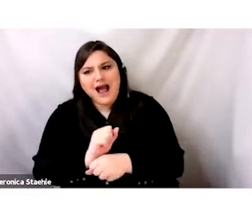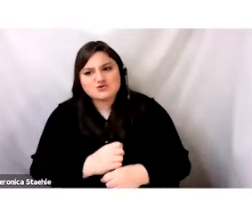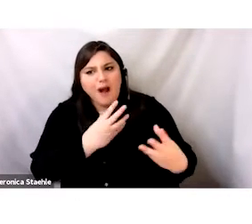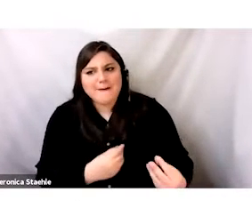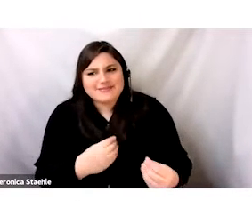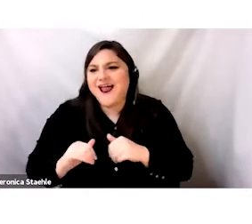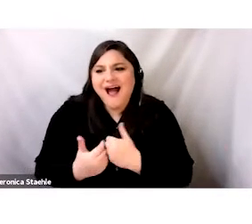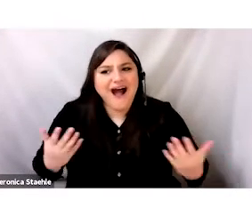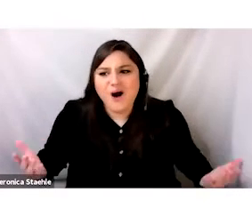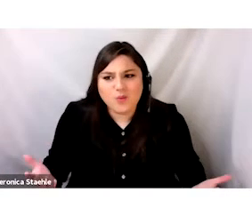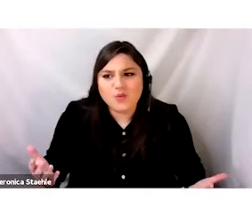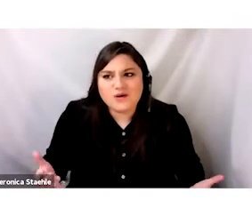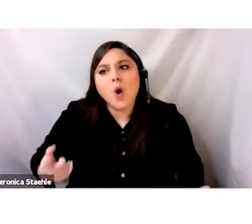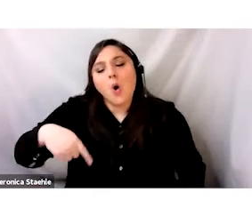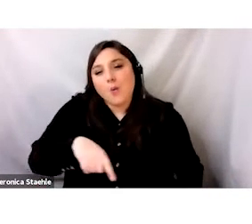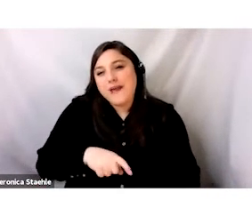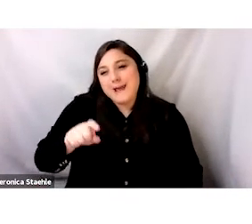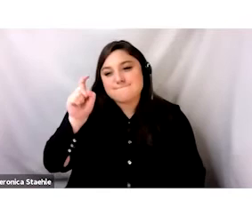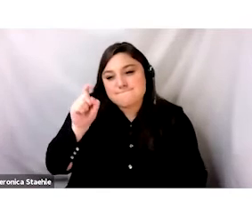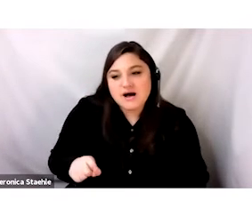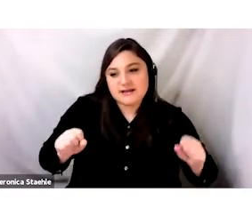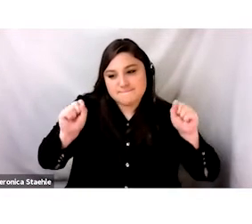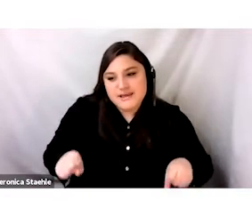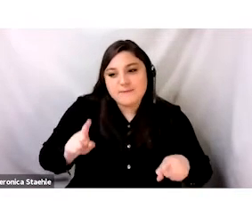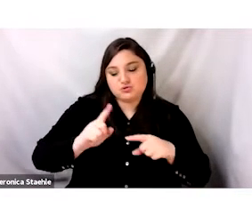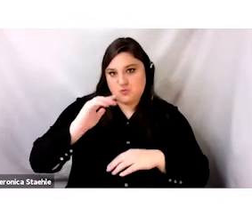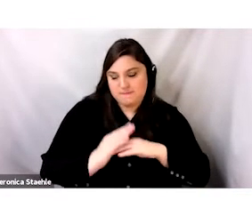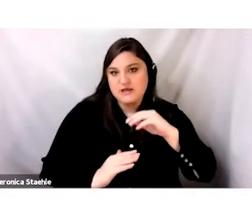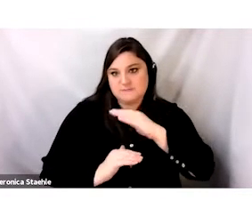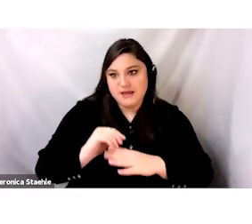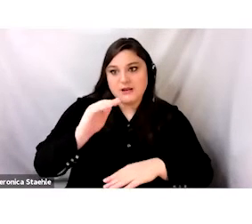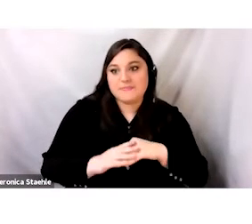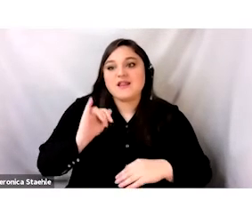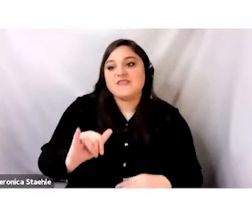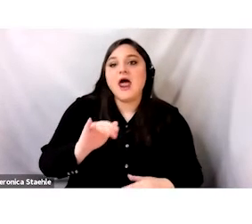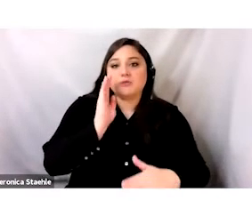with? We have to really build the humility piece into the process.